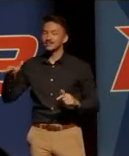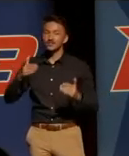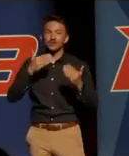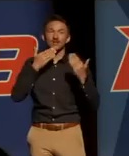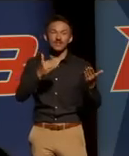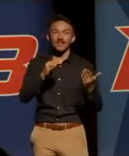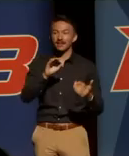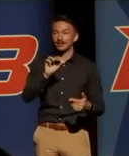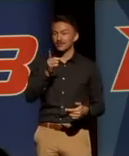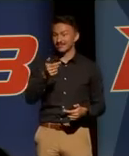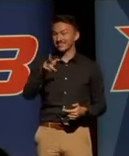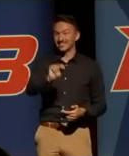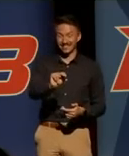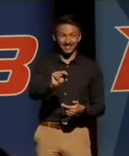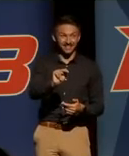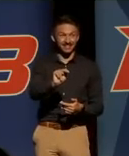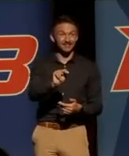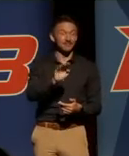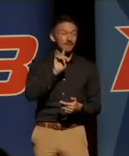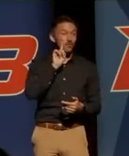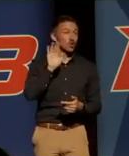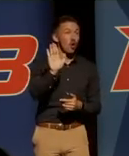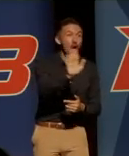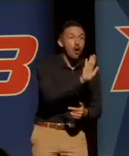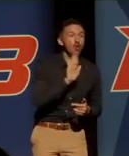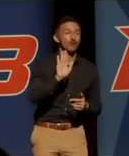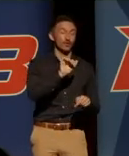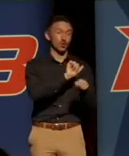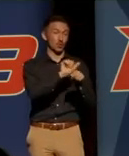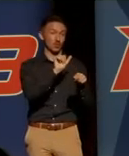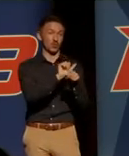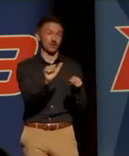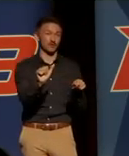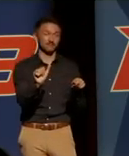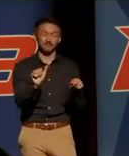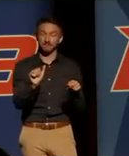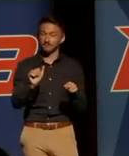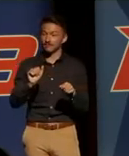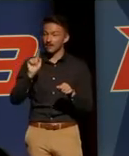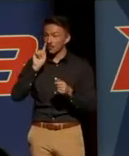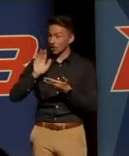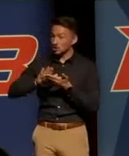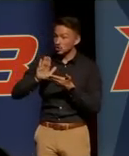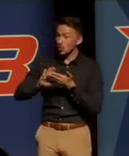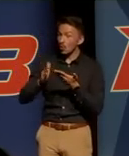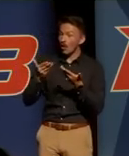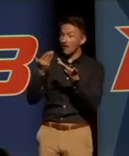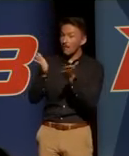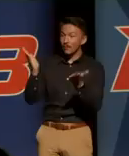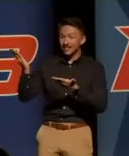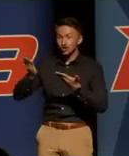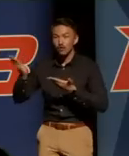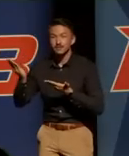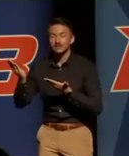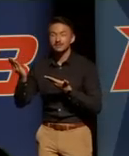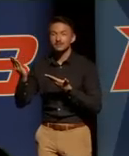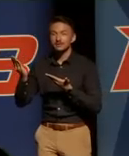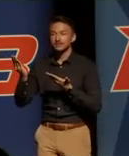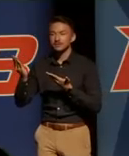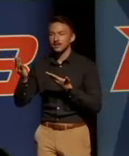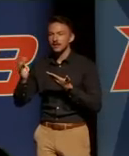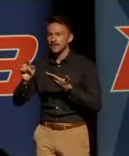In our School of Public Service, we are looking at the